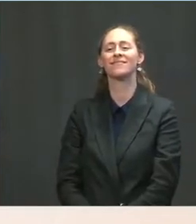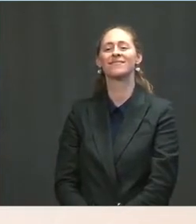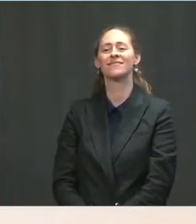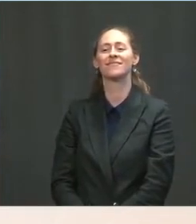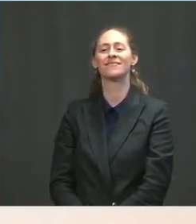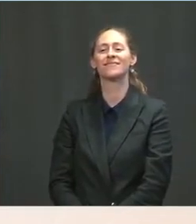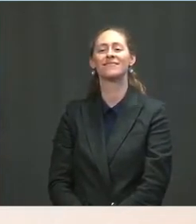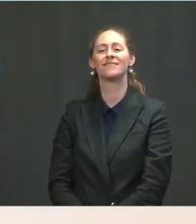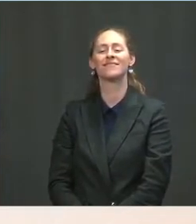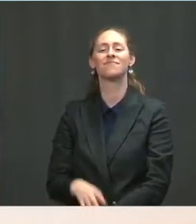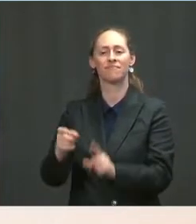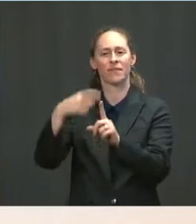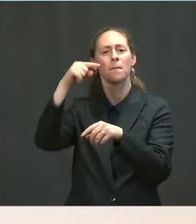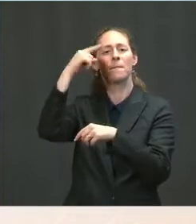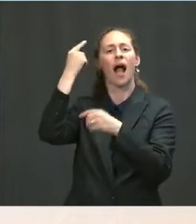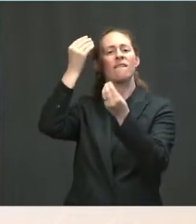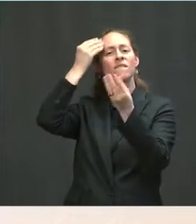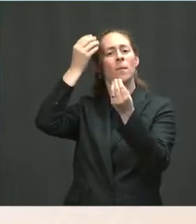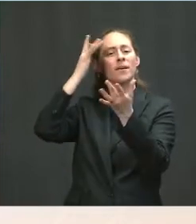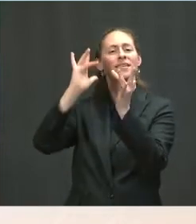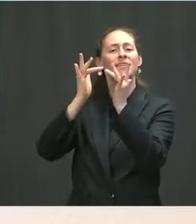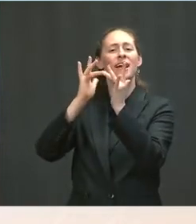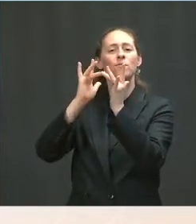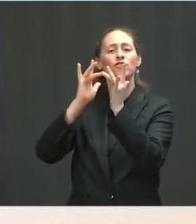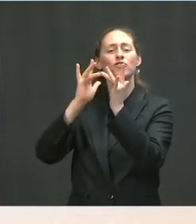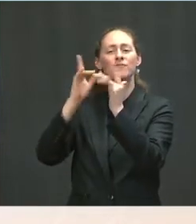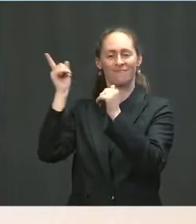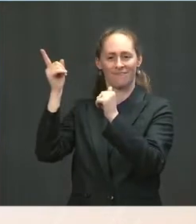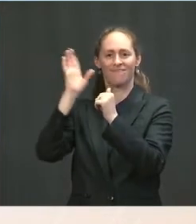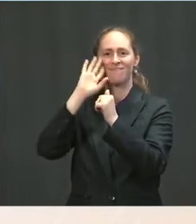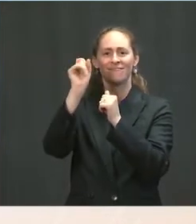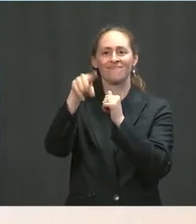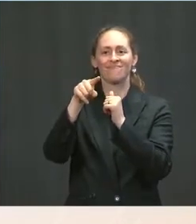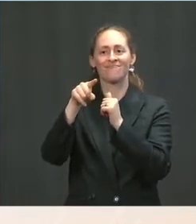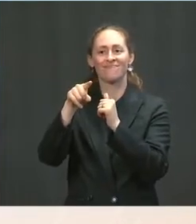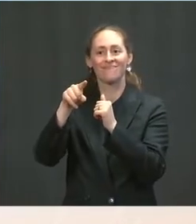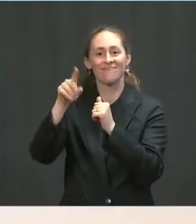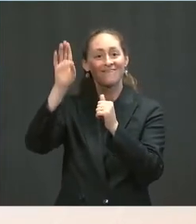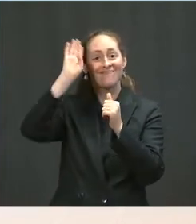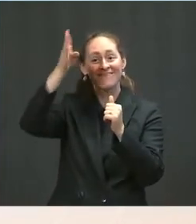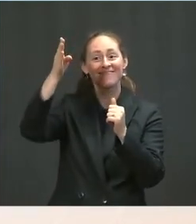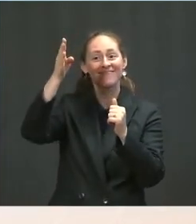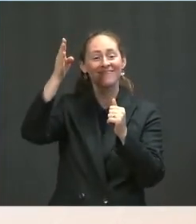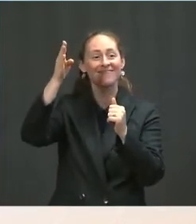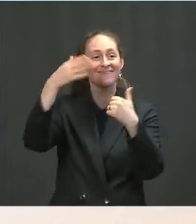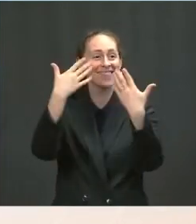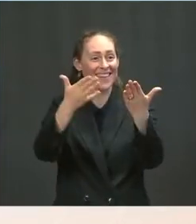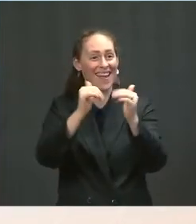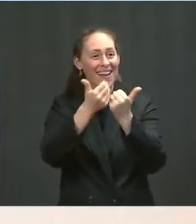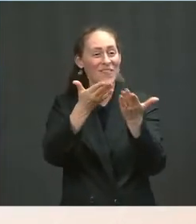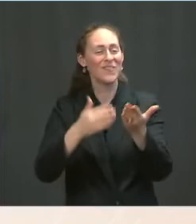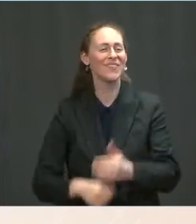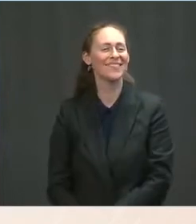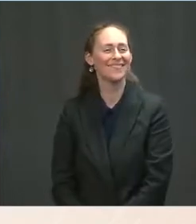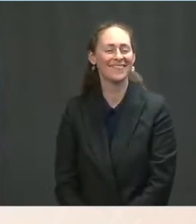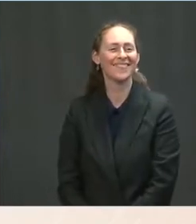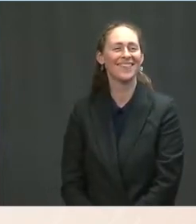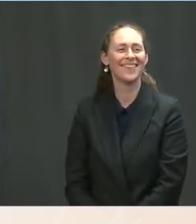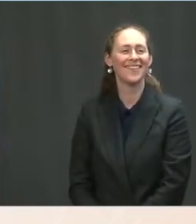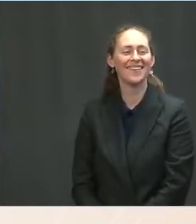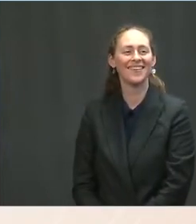Vanessa, hey Vanessa Tyler, how are you? Hi, Karine. Thank you so much for taking my question. We cannot hear you.